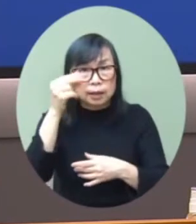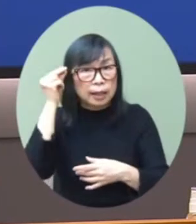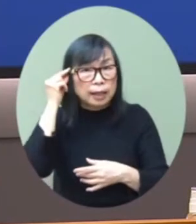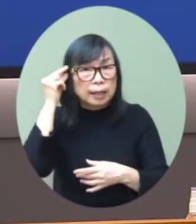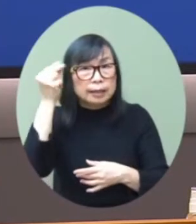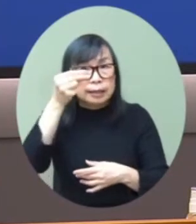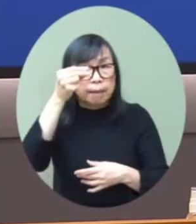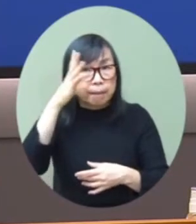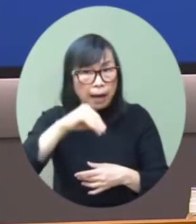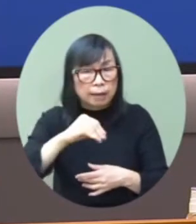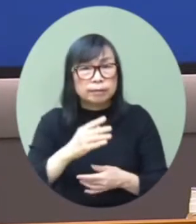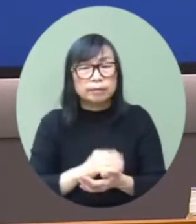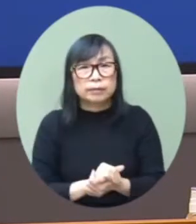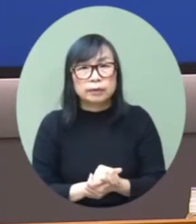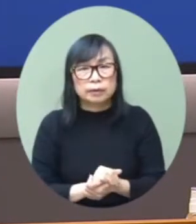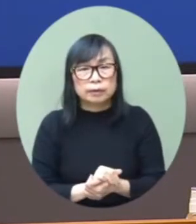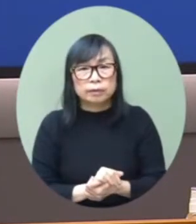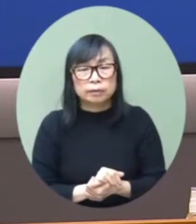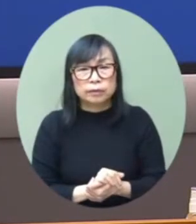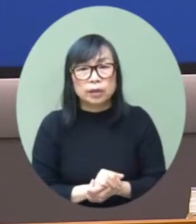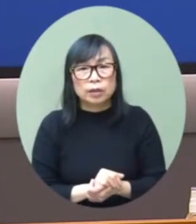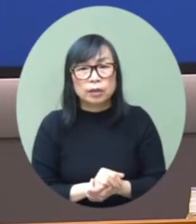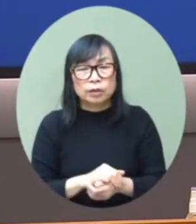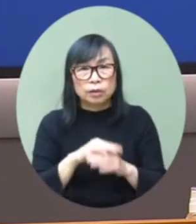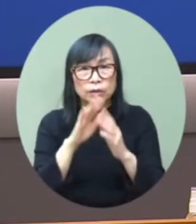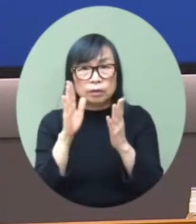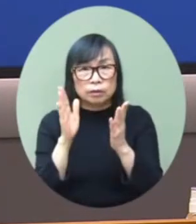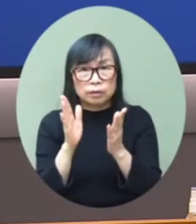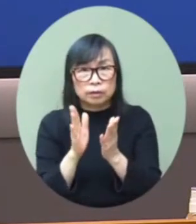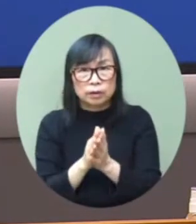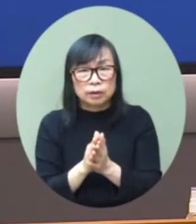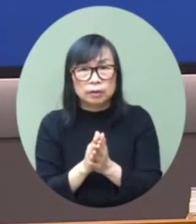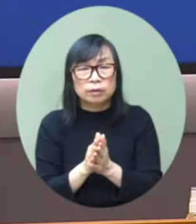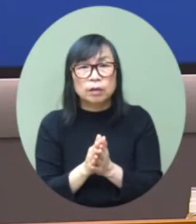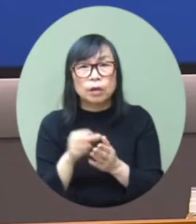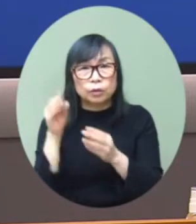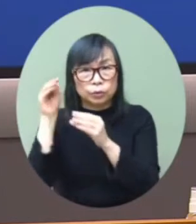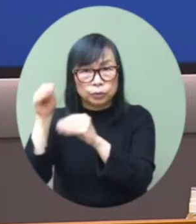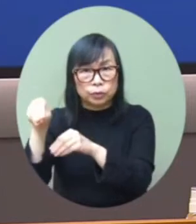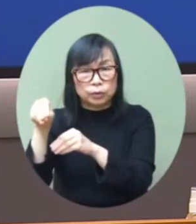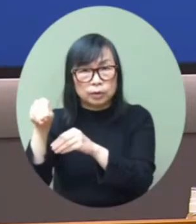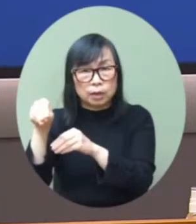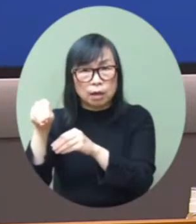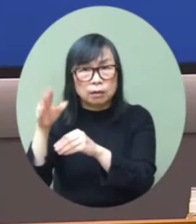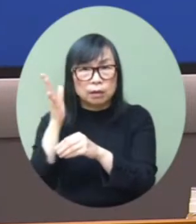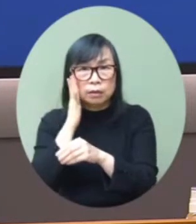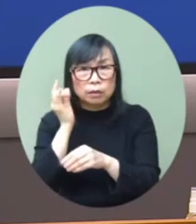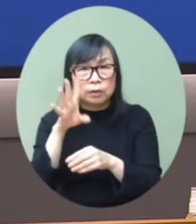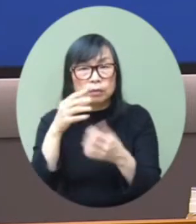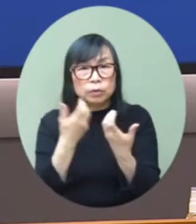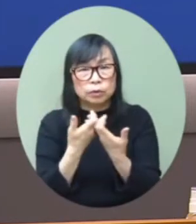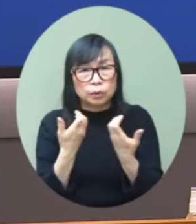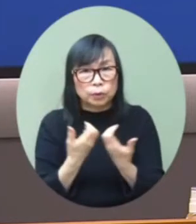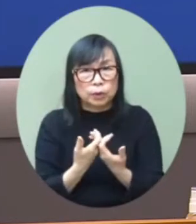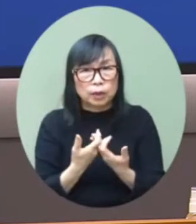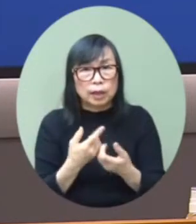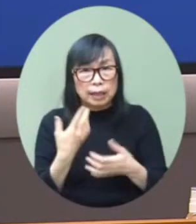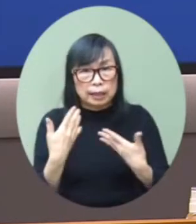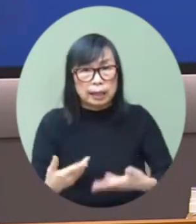they only need to book 7 nights. So as the capacity has been doubled.